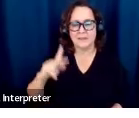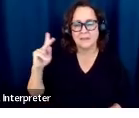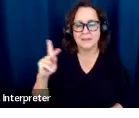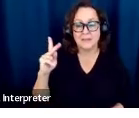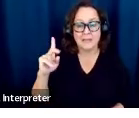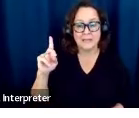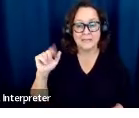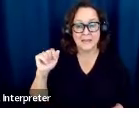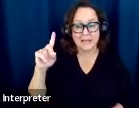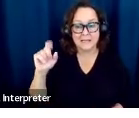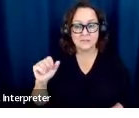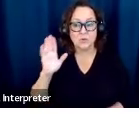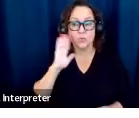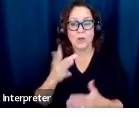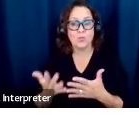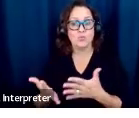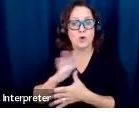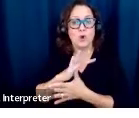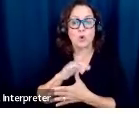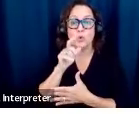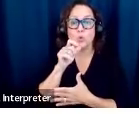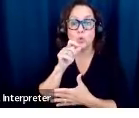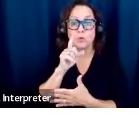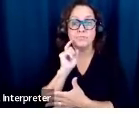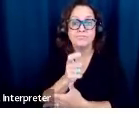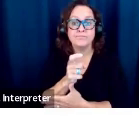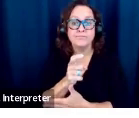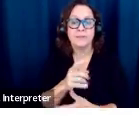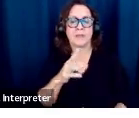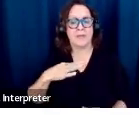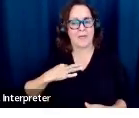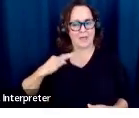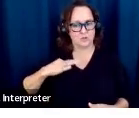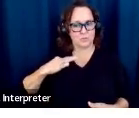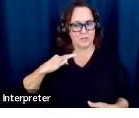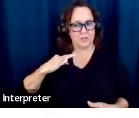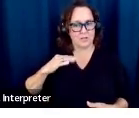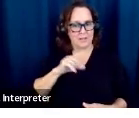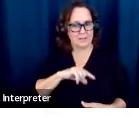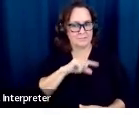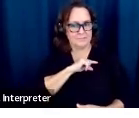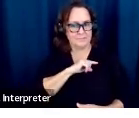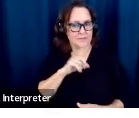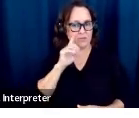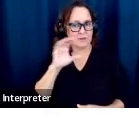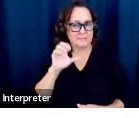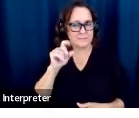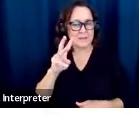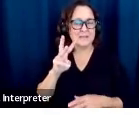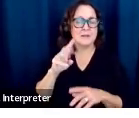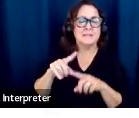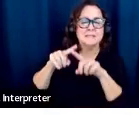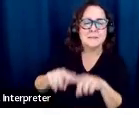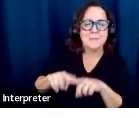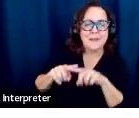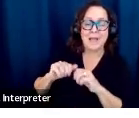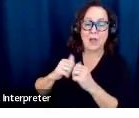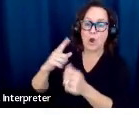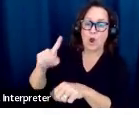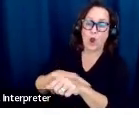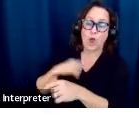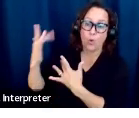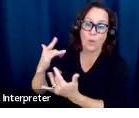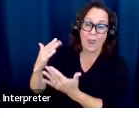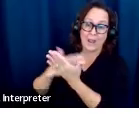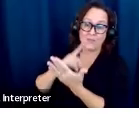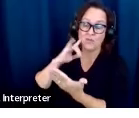KDADS will give priority to eligible applicants for the CSW based on how long they have spent on the IDD waiver waiting list. That